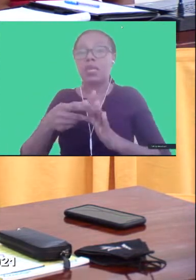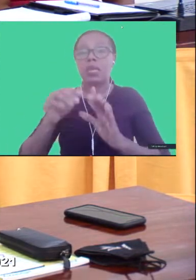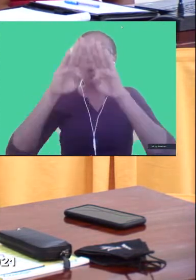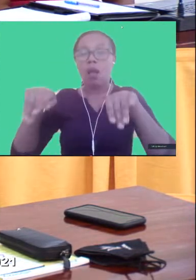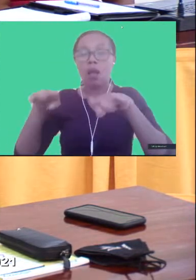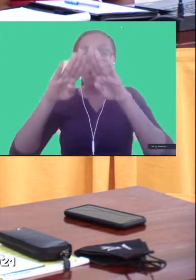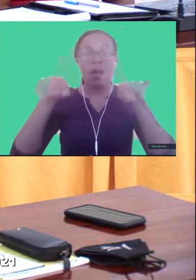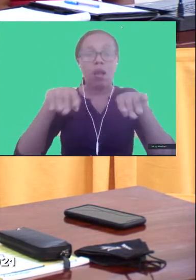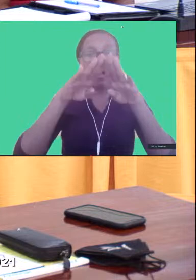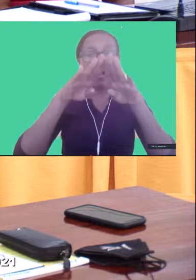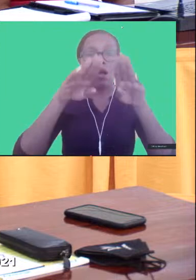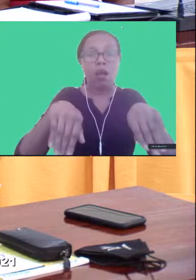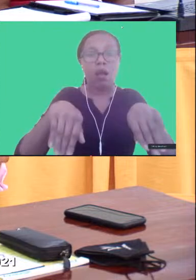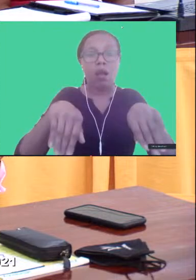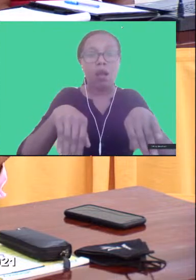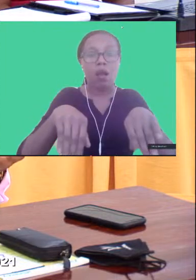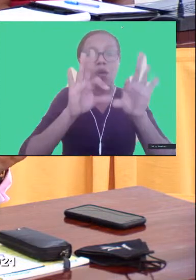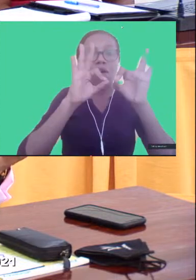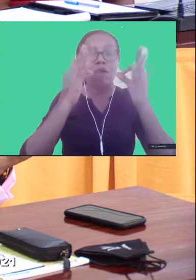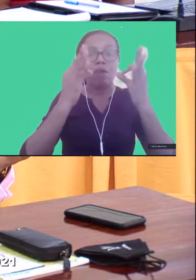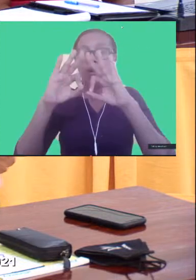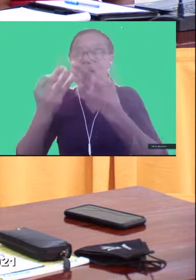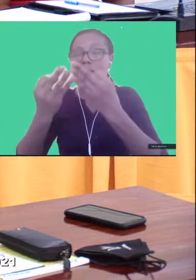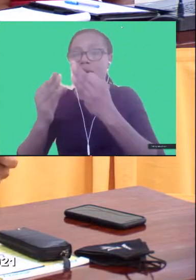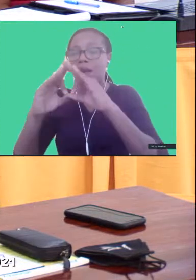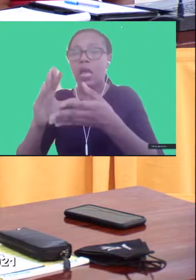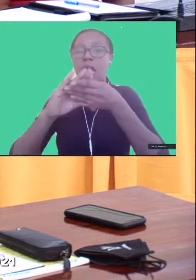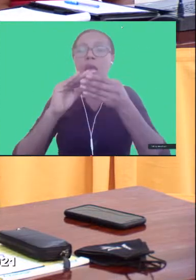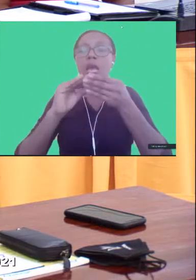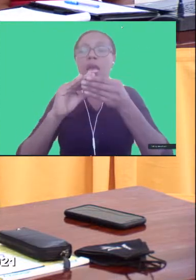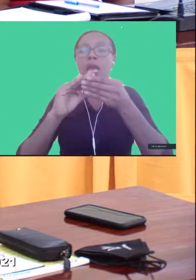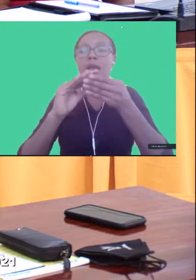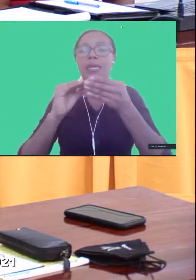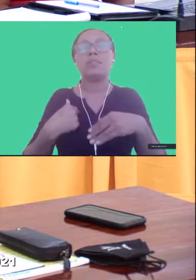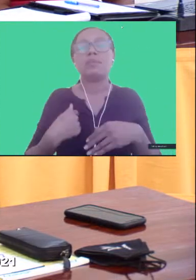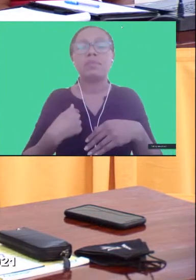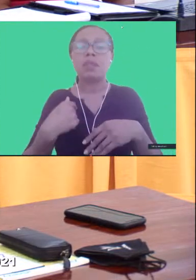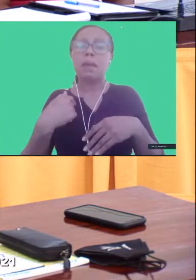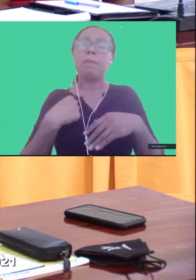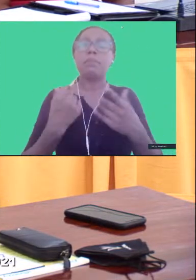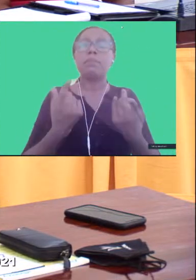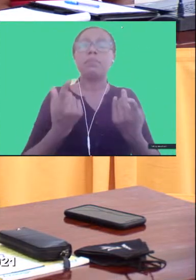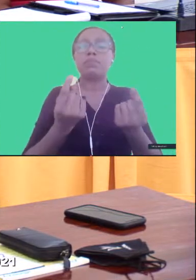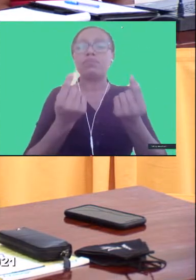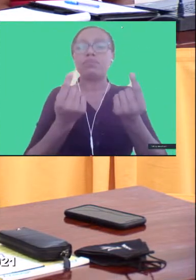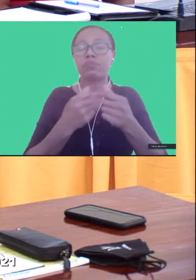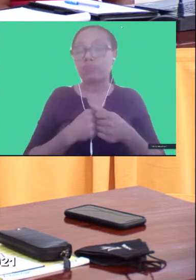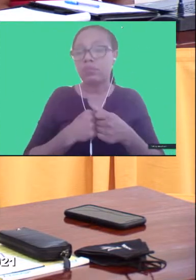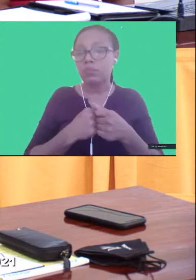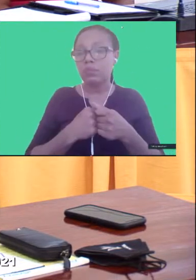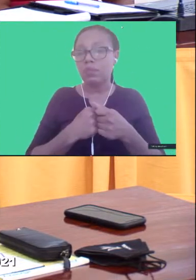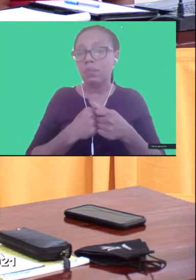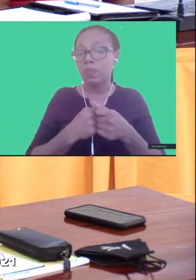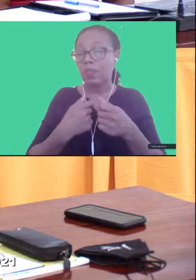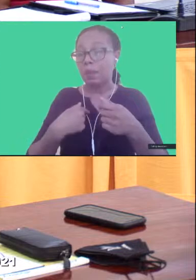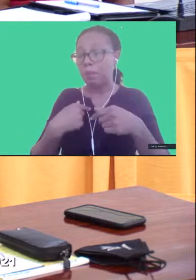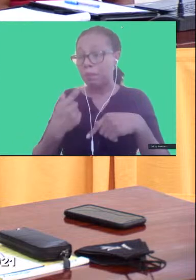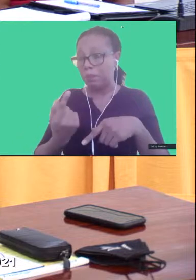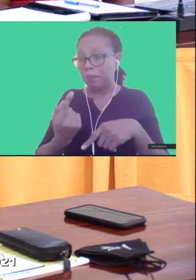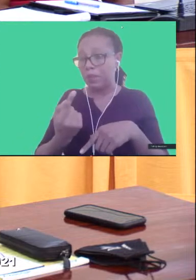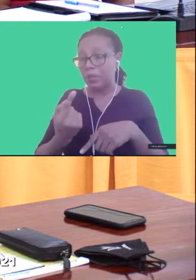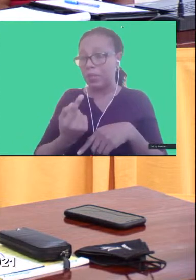we wish to free ourselves of the shackles of reliance on the light and power, and we